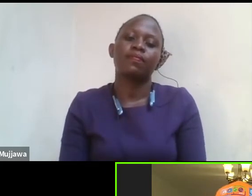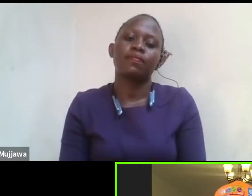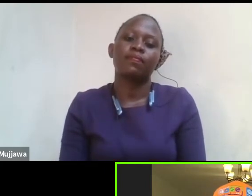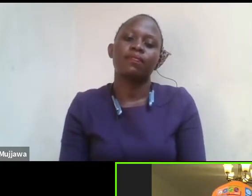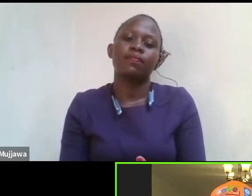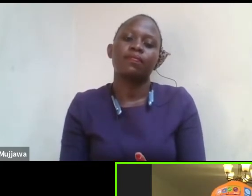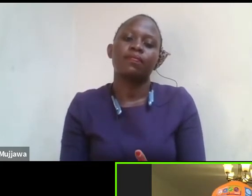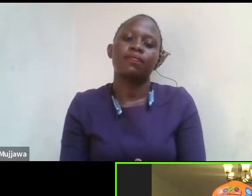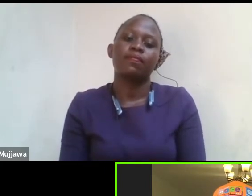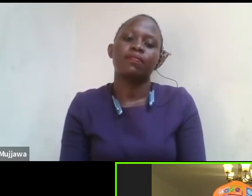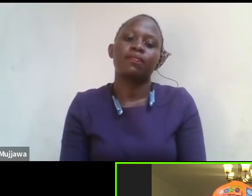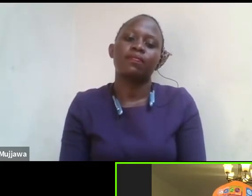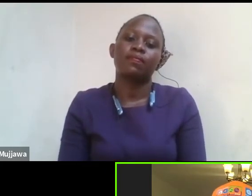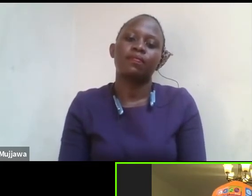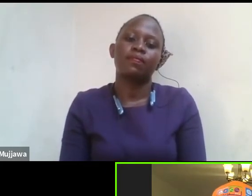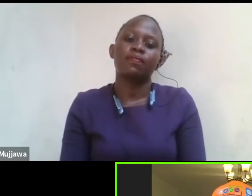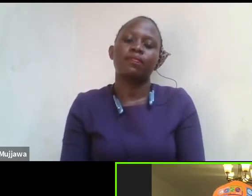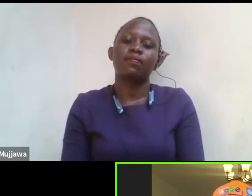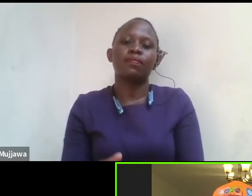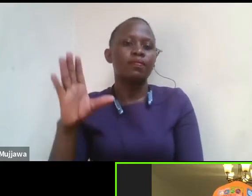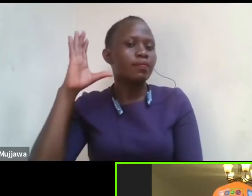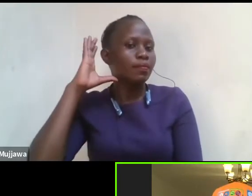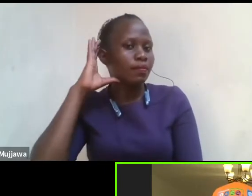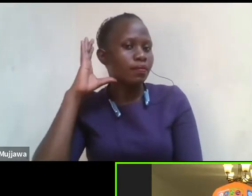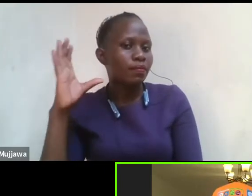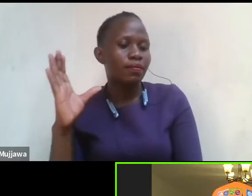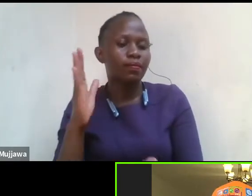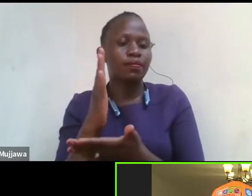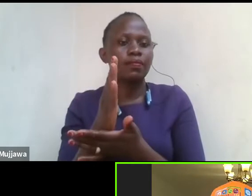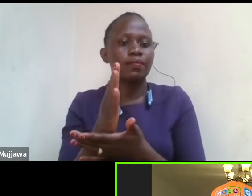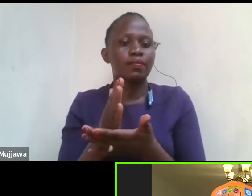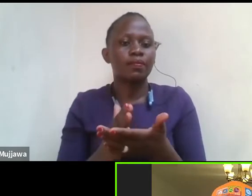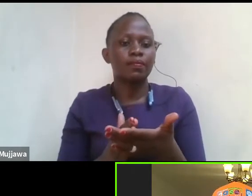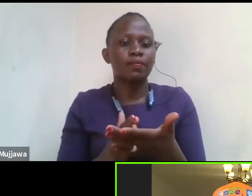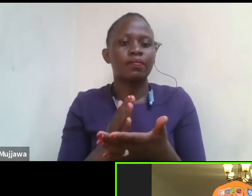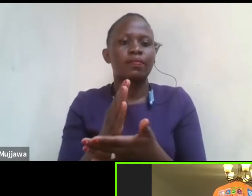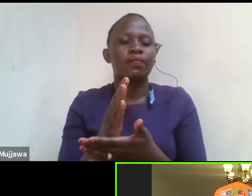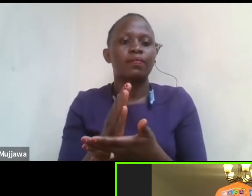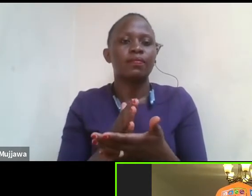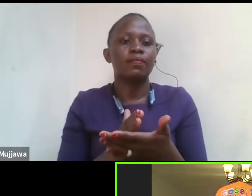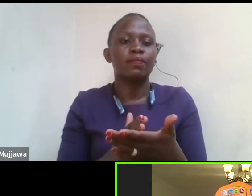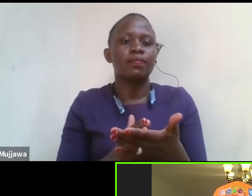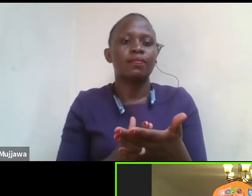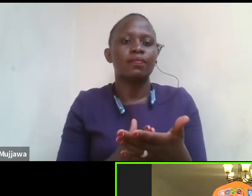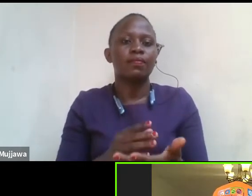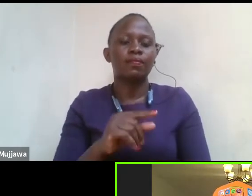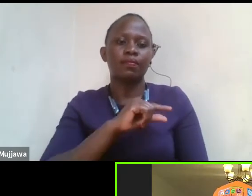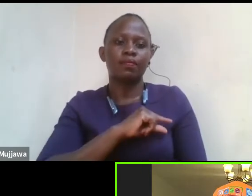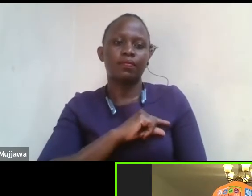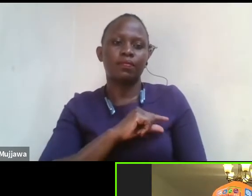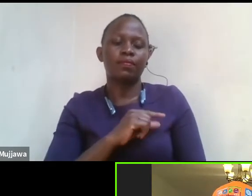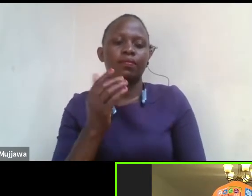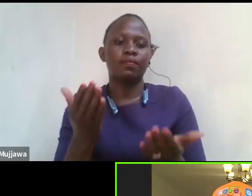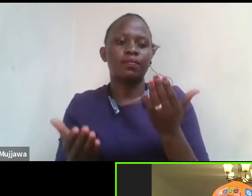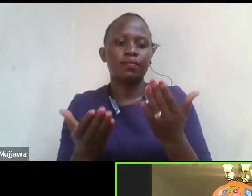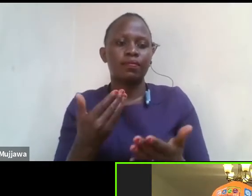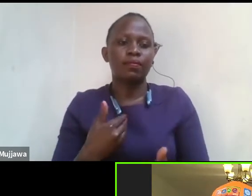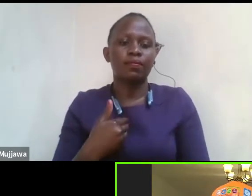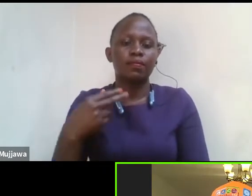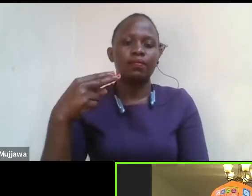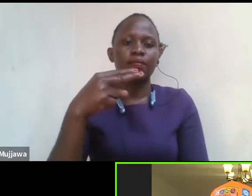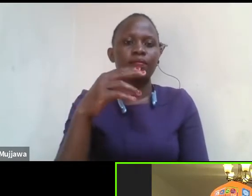my, maybe some of the listeners saying, where is gender balance? Yes, we do have Hope Charisima, who has had a progressive experience in leading